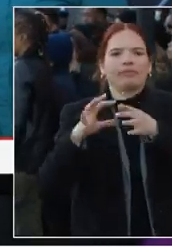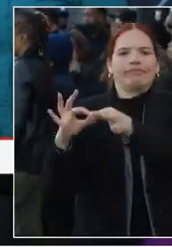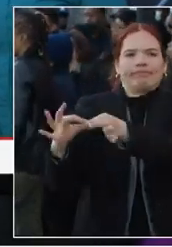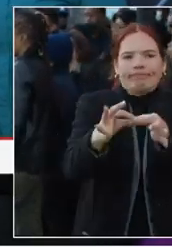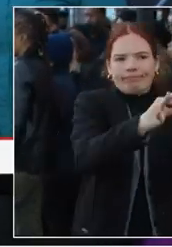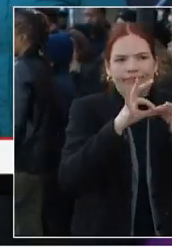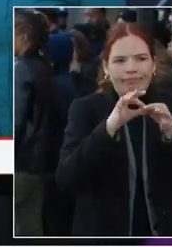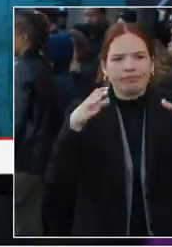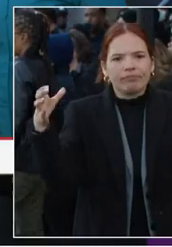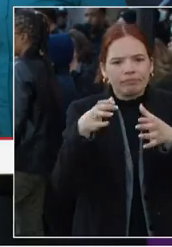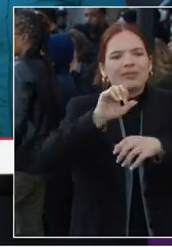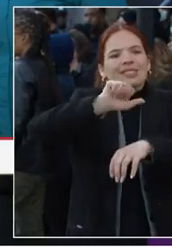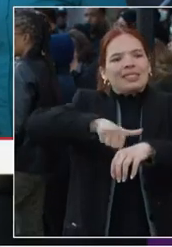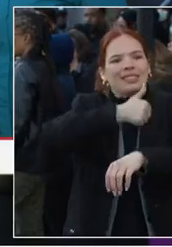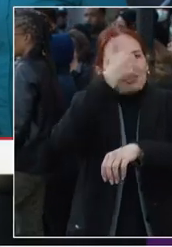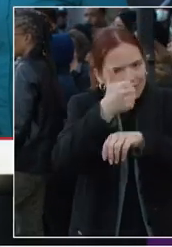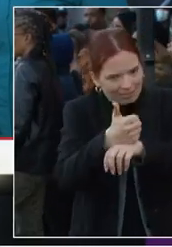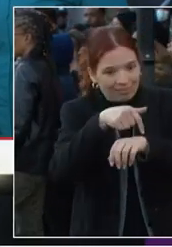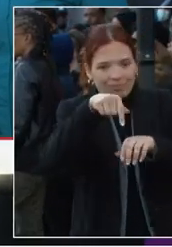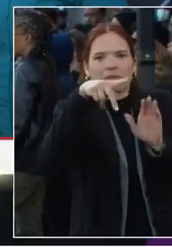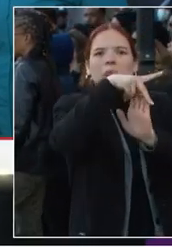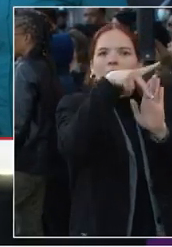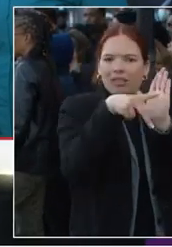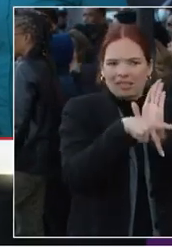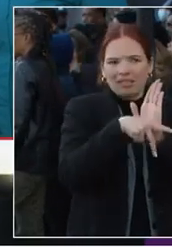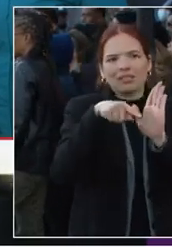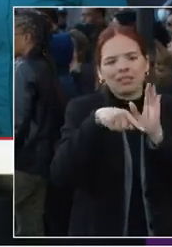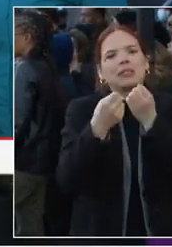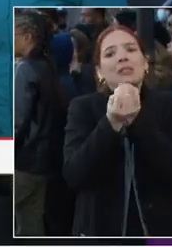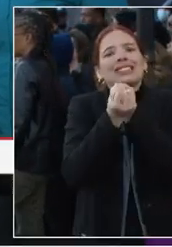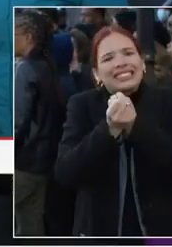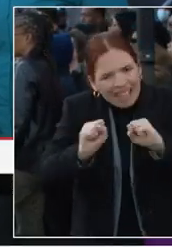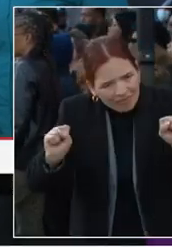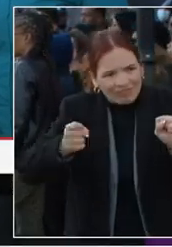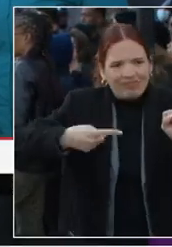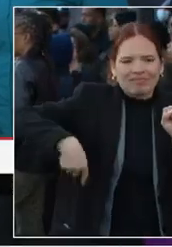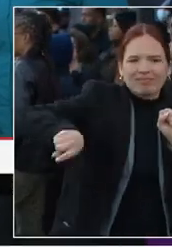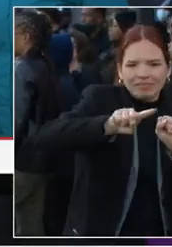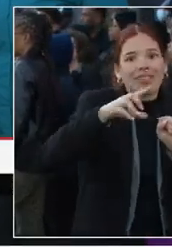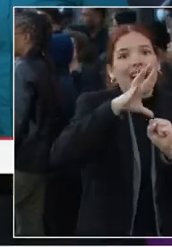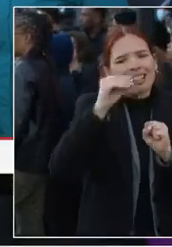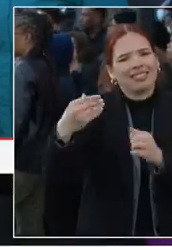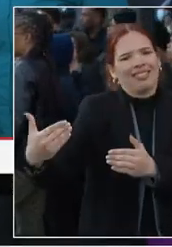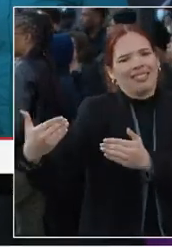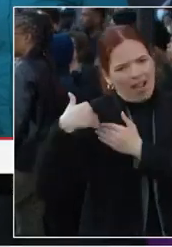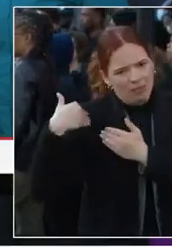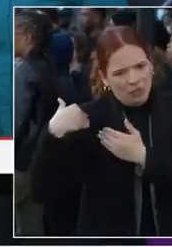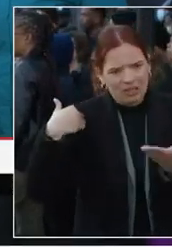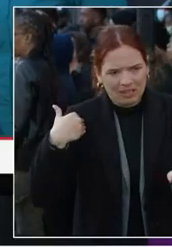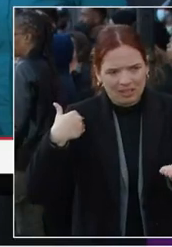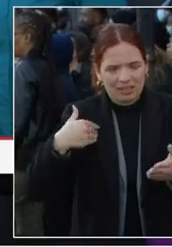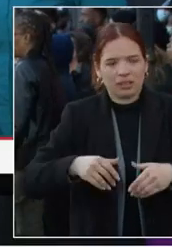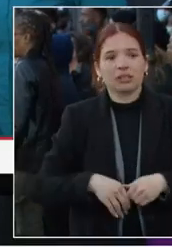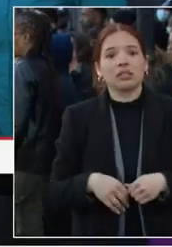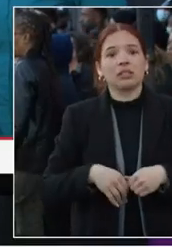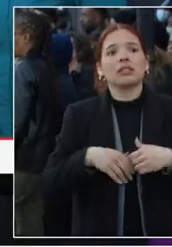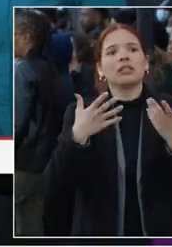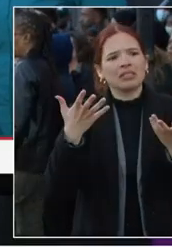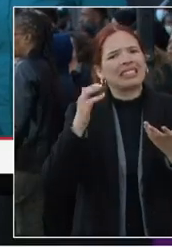in place that hold people accountable. We're very concerned about the rise in